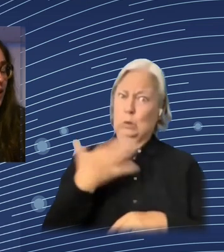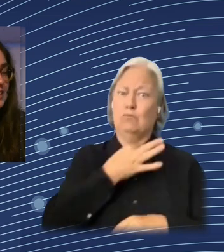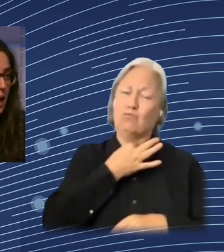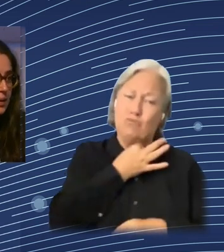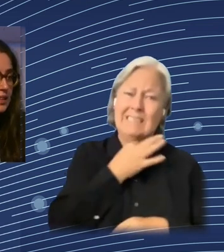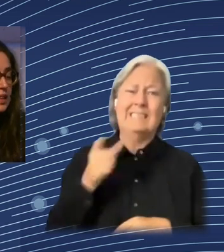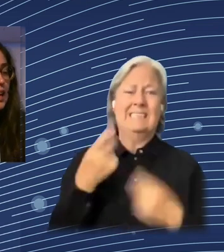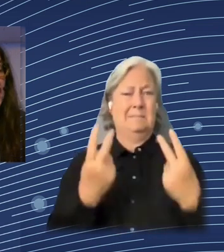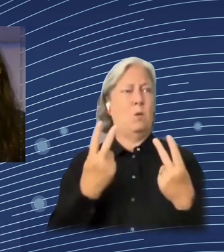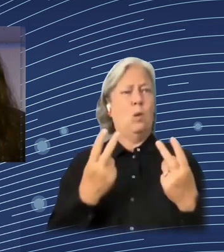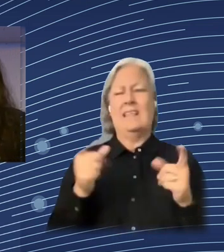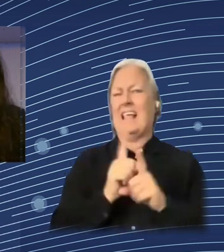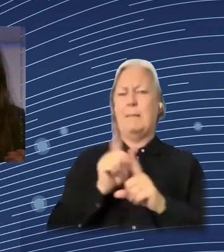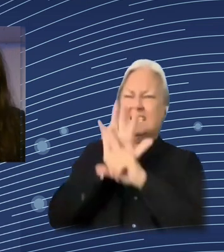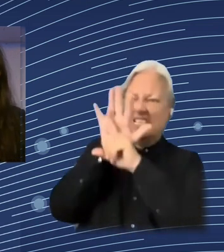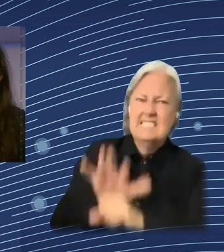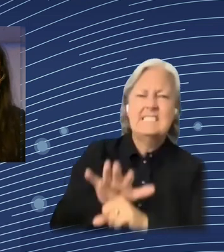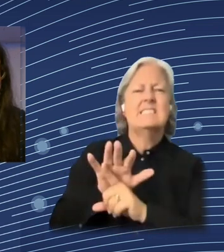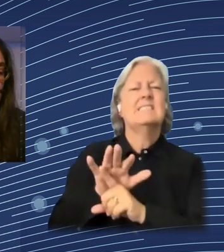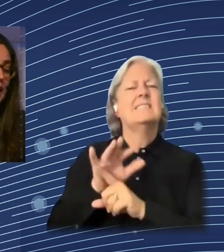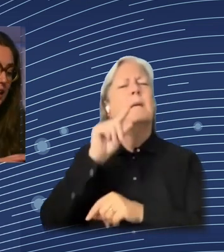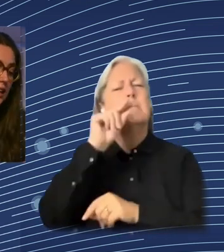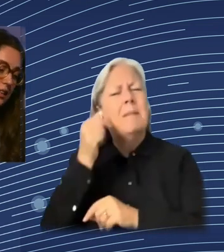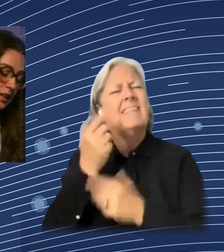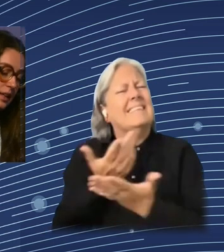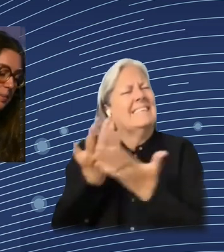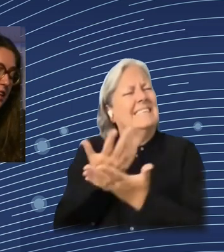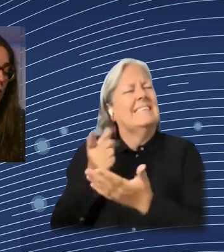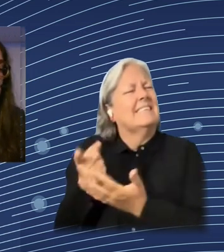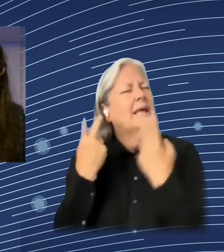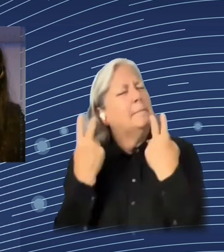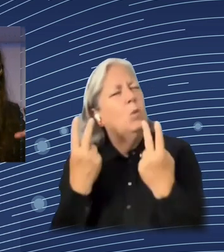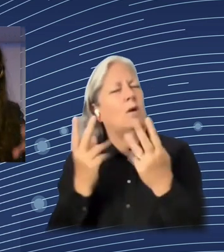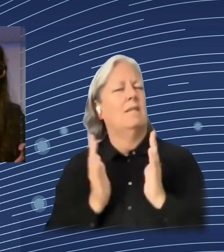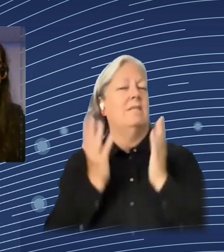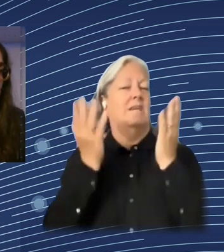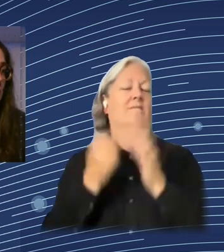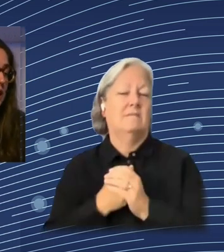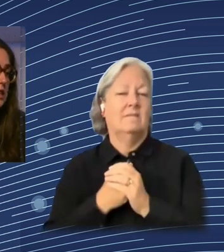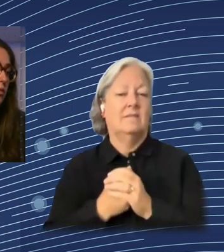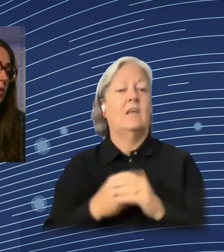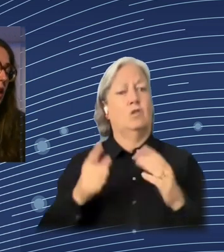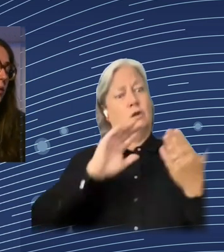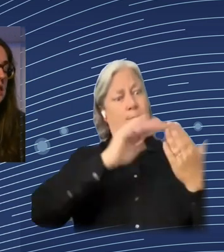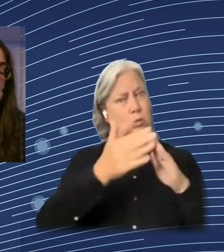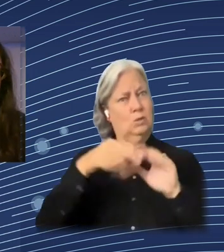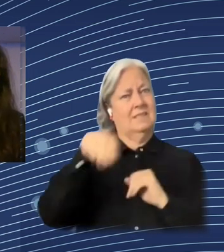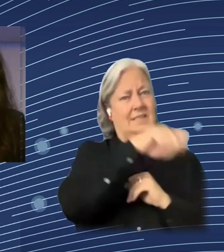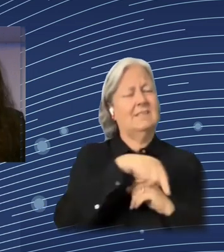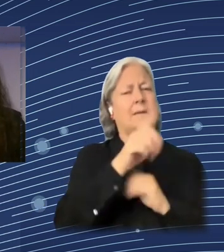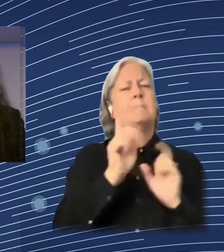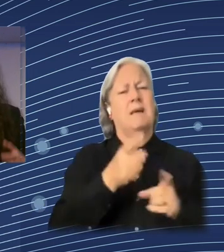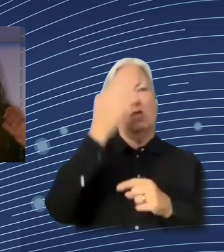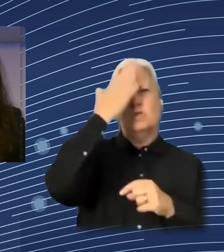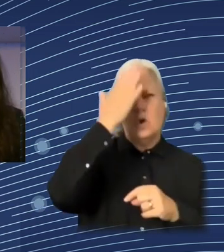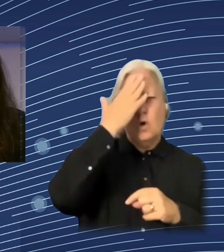how can this happen? So that's why we always say, like, the impacted community takes a big part on the analysis of how these systems